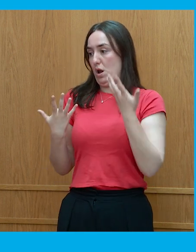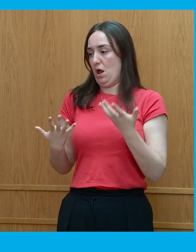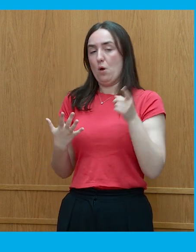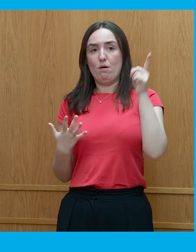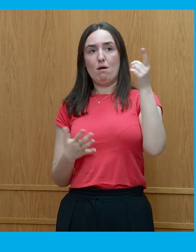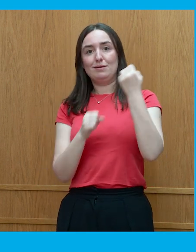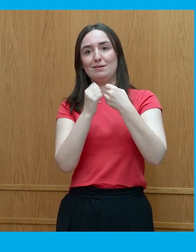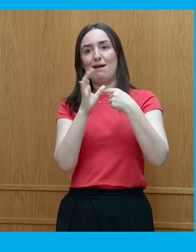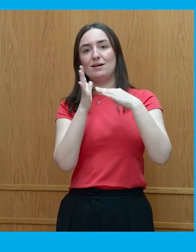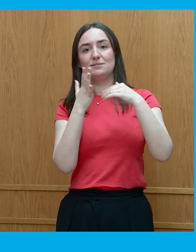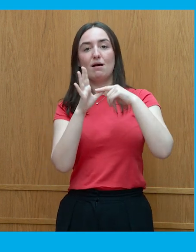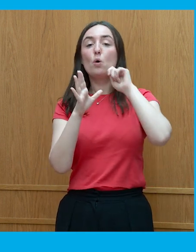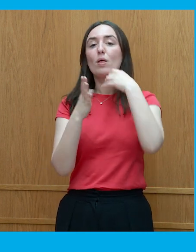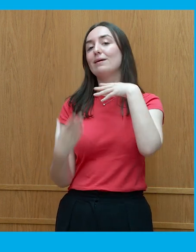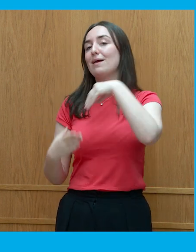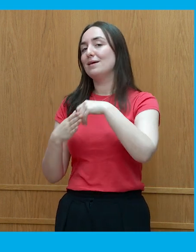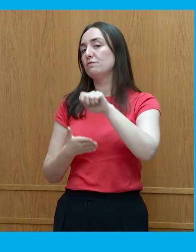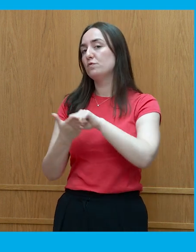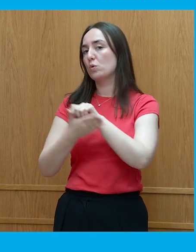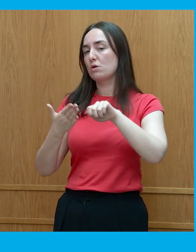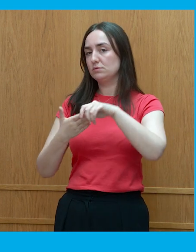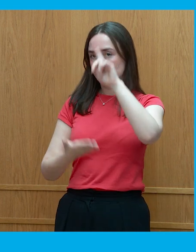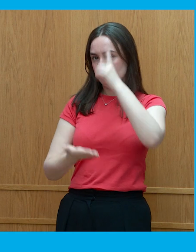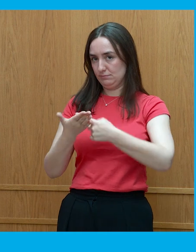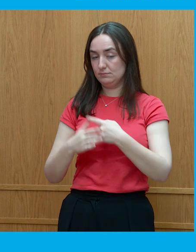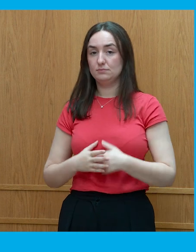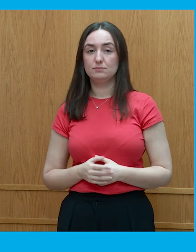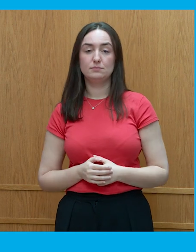to factor in for voters. So I think